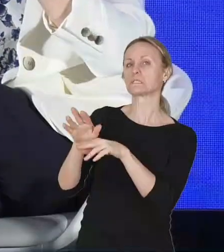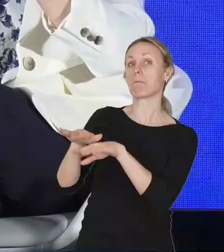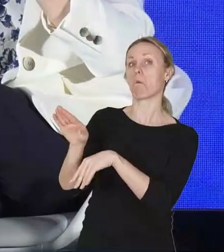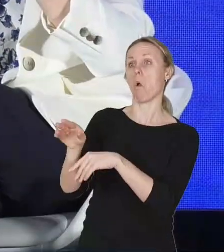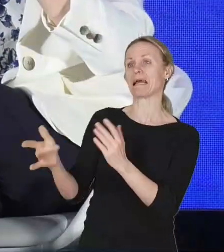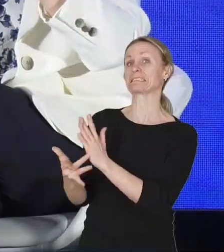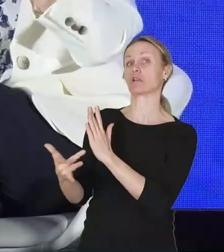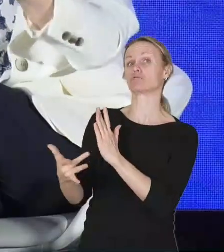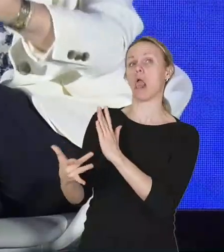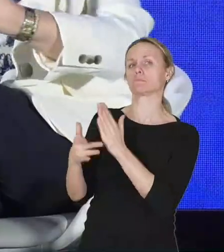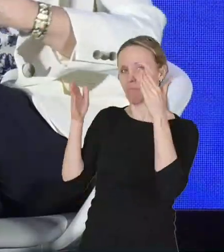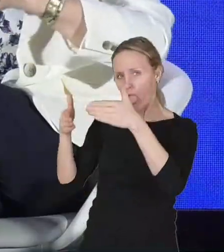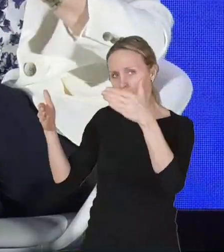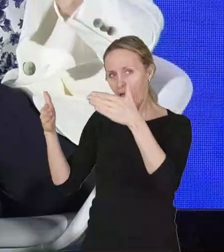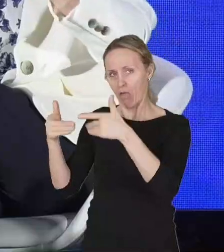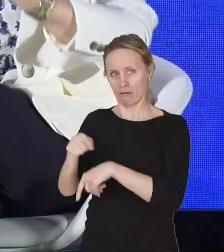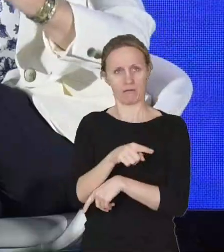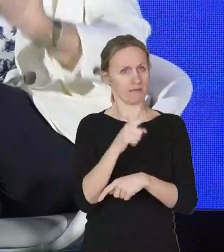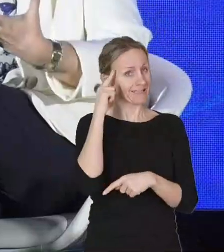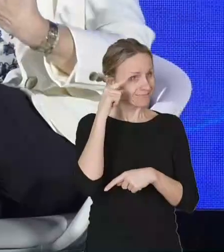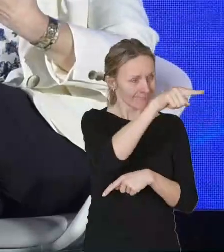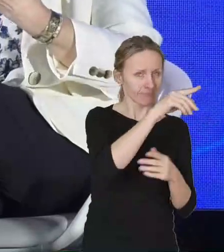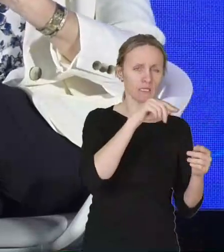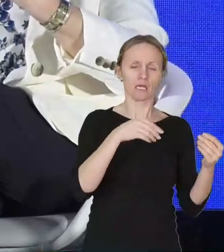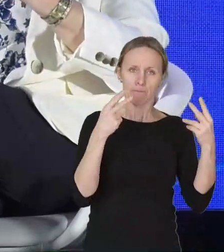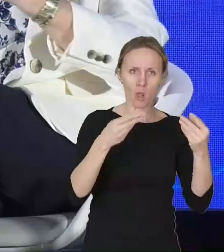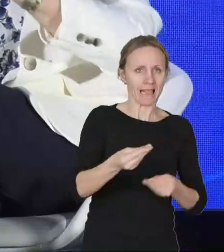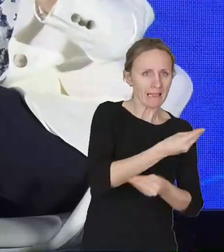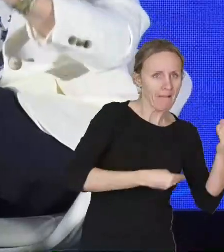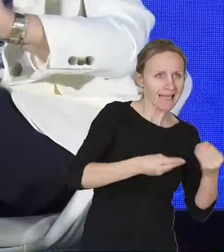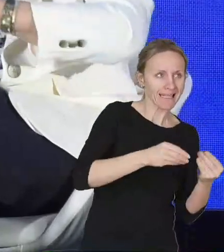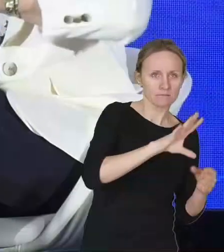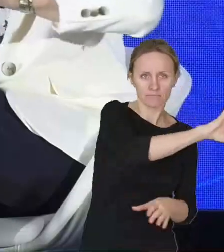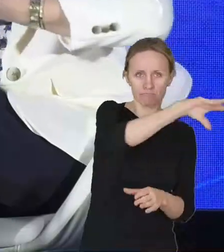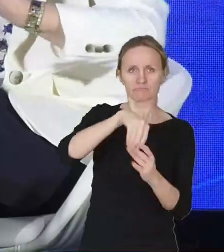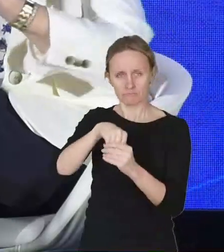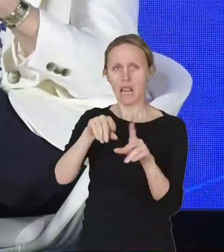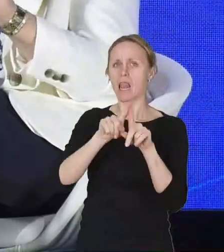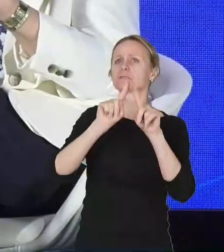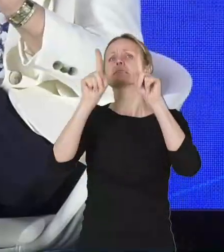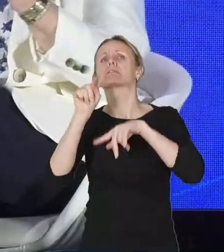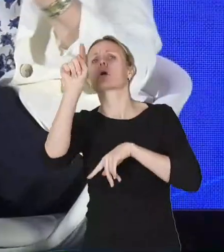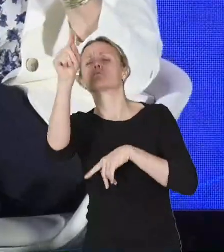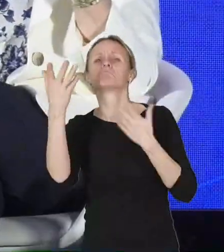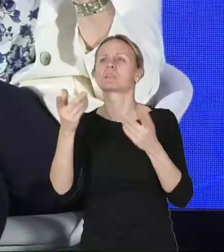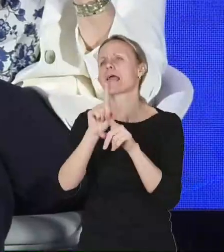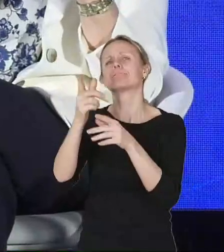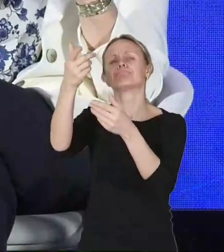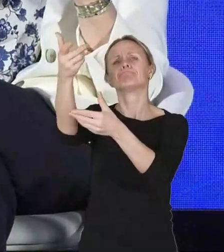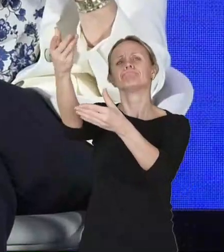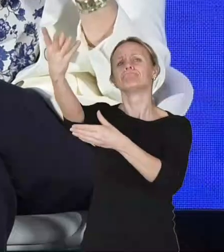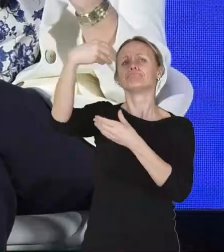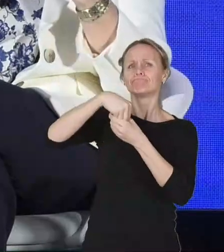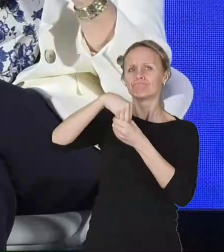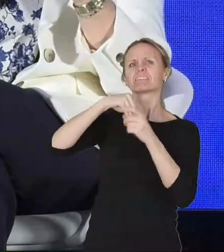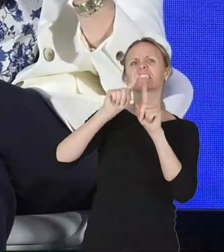of organizational capacity, institutional capacity building, organizational progress and so on. And I